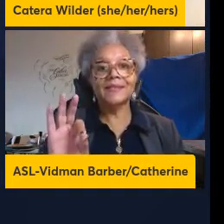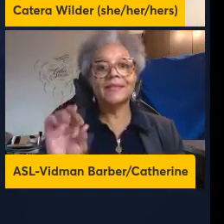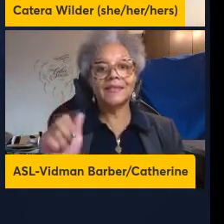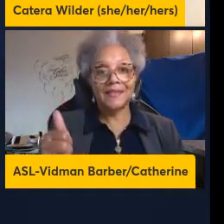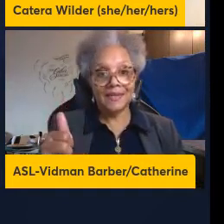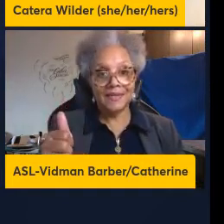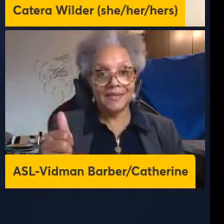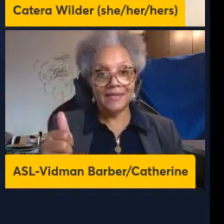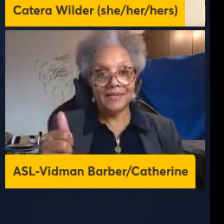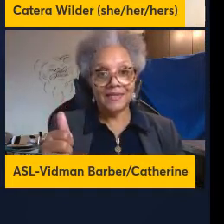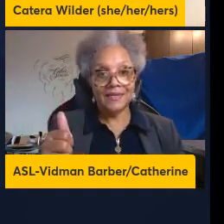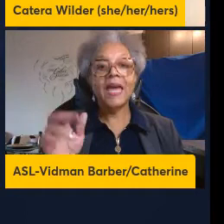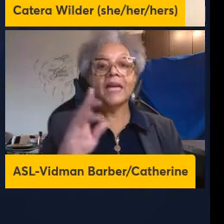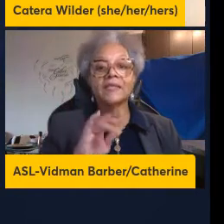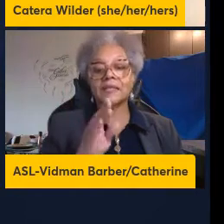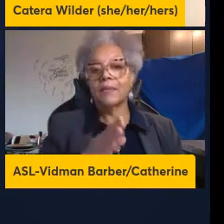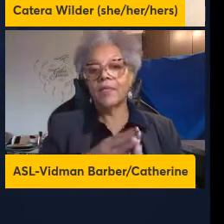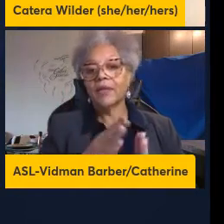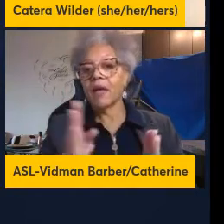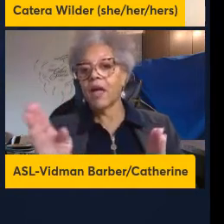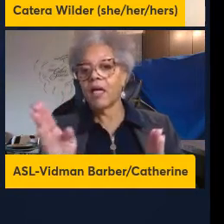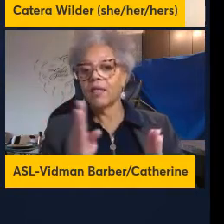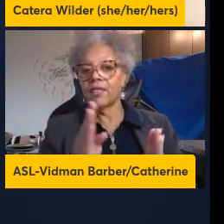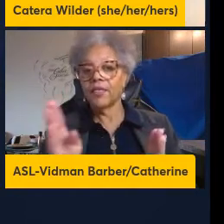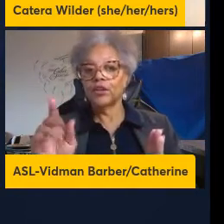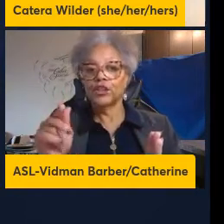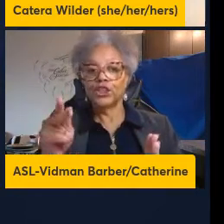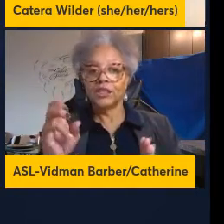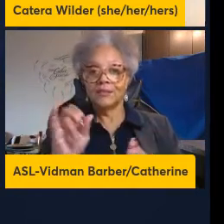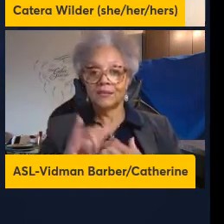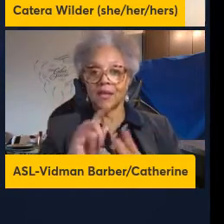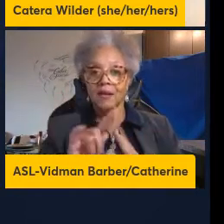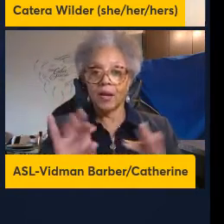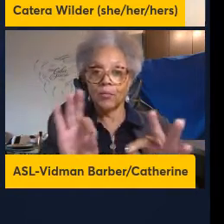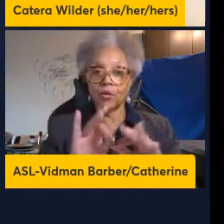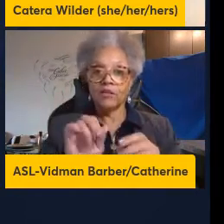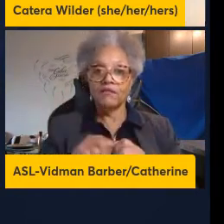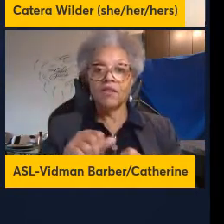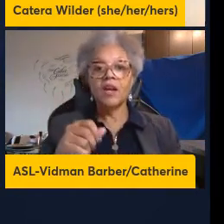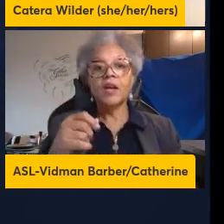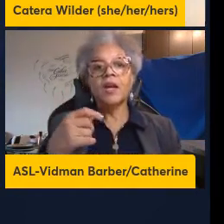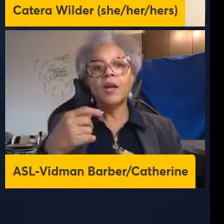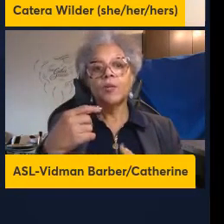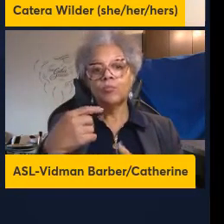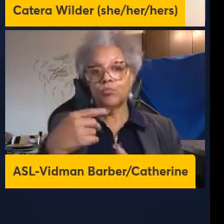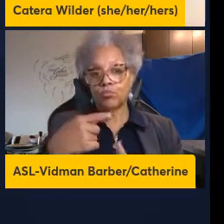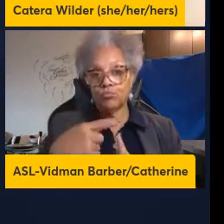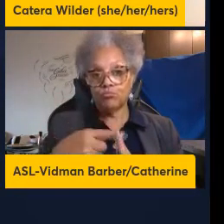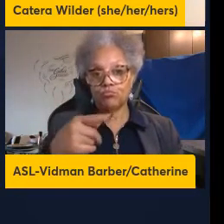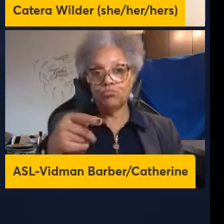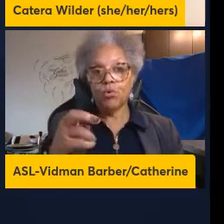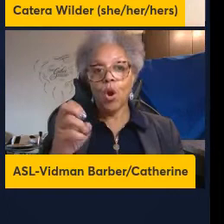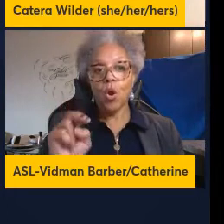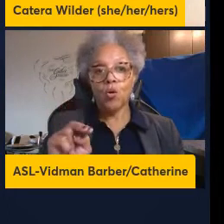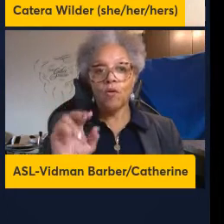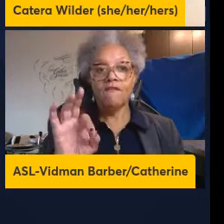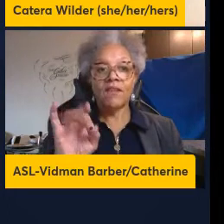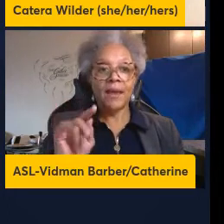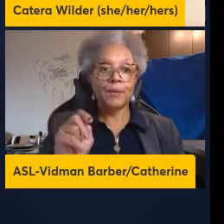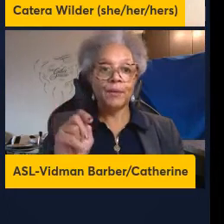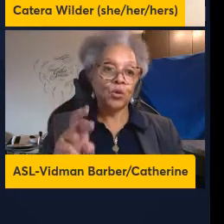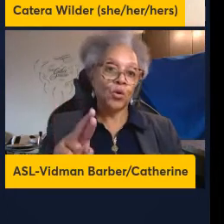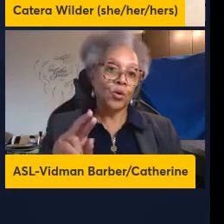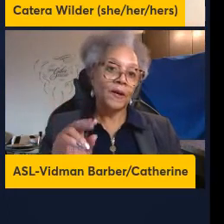TNF-SF10 and some of these other genes that are important for pro-inflammatory responses. And so